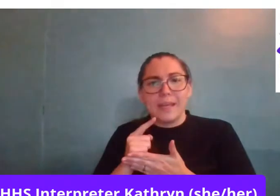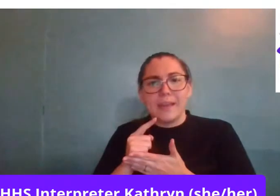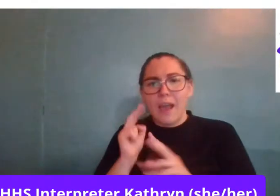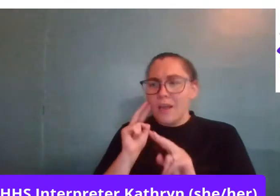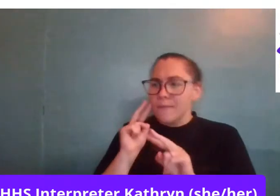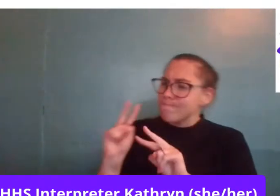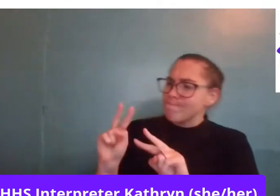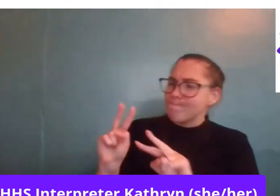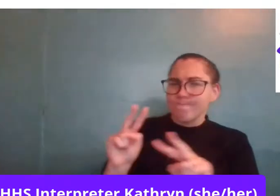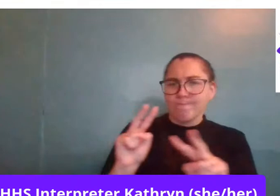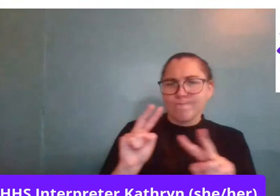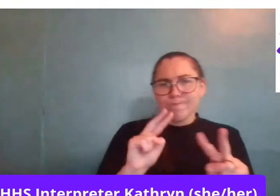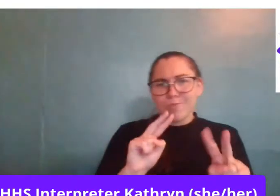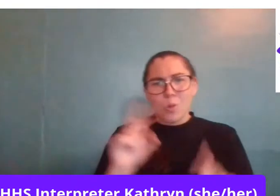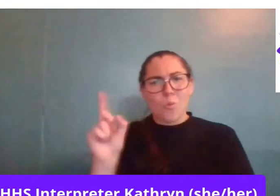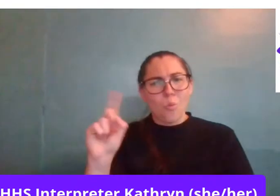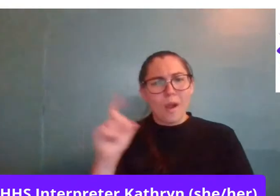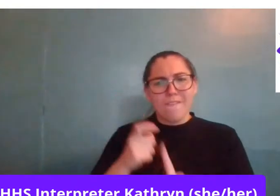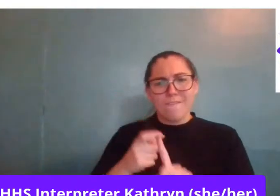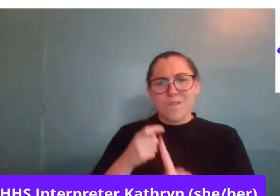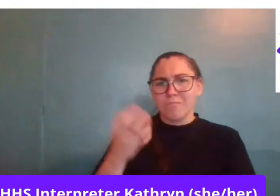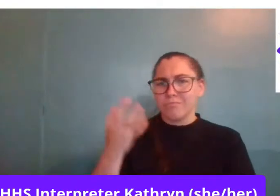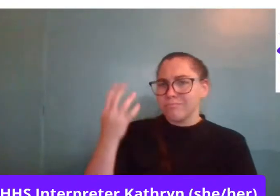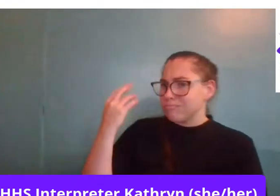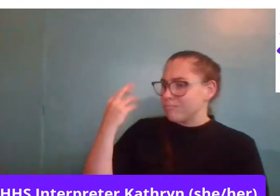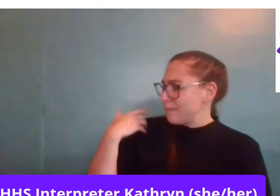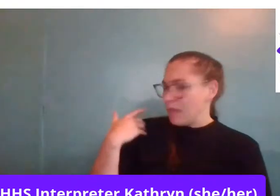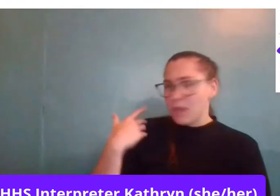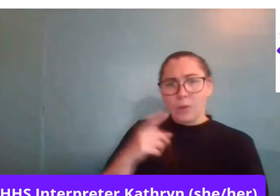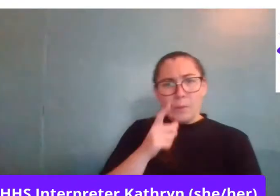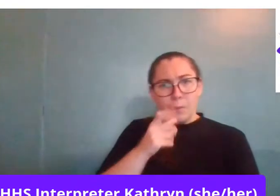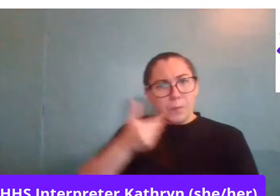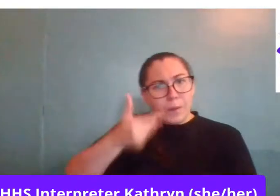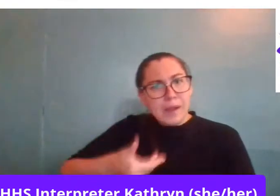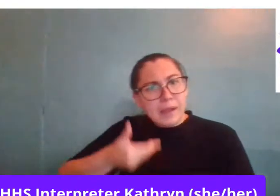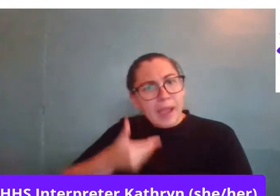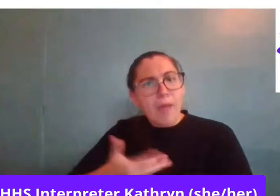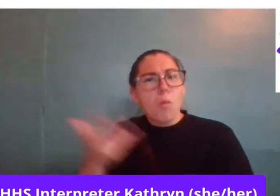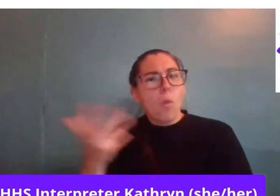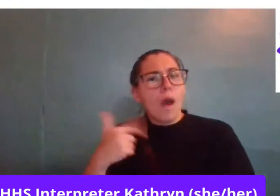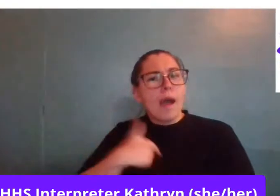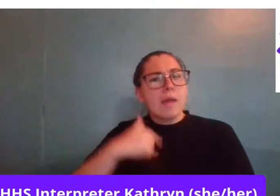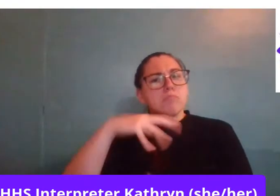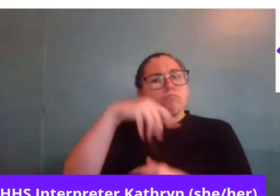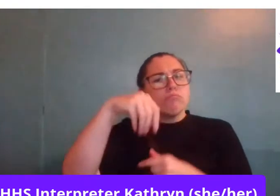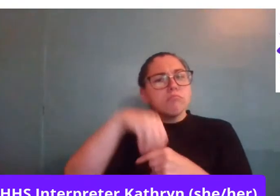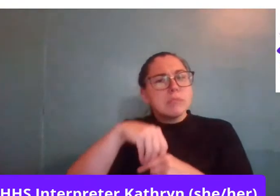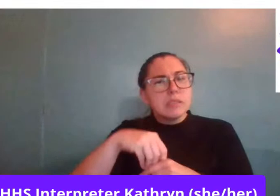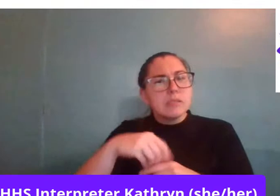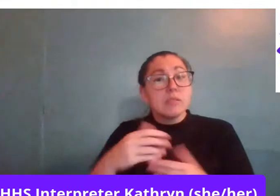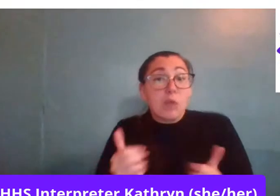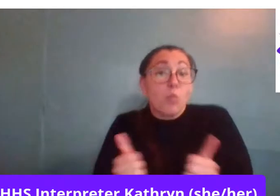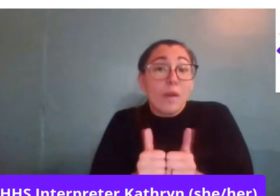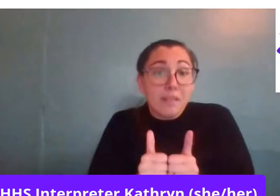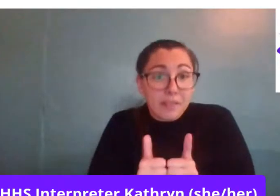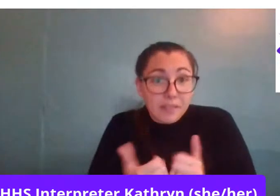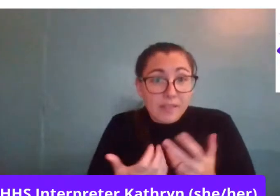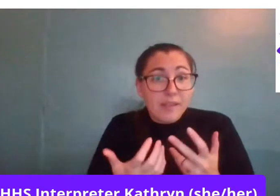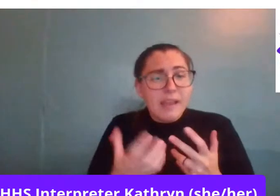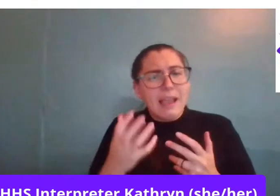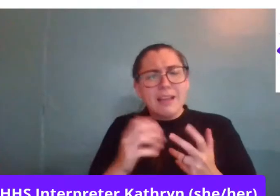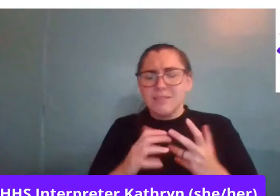I've come from and where I am and all that I'm participating in and with, and how